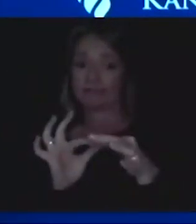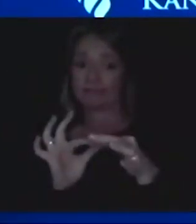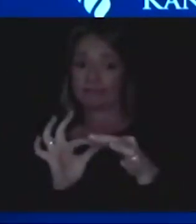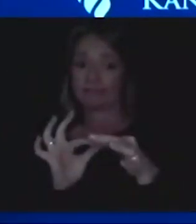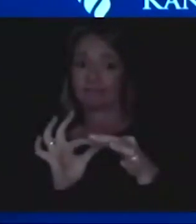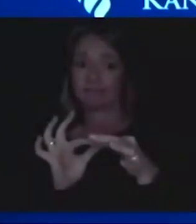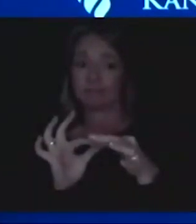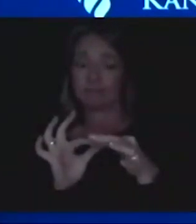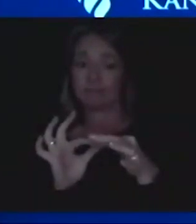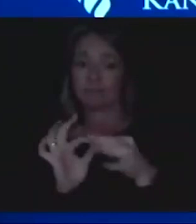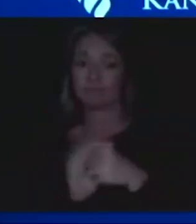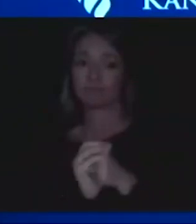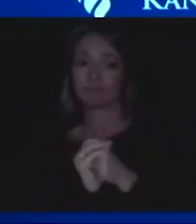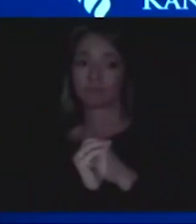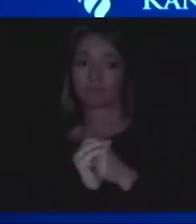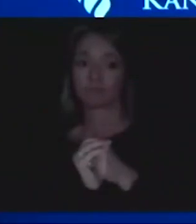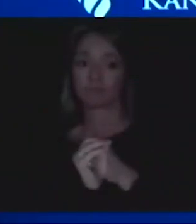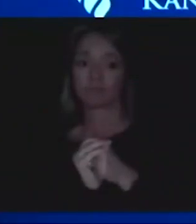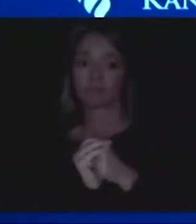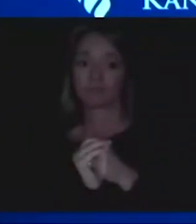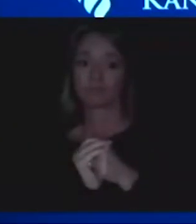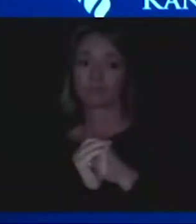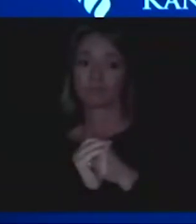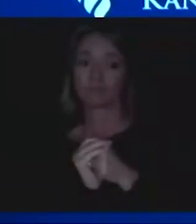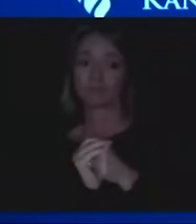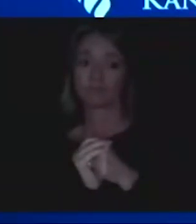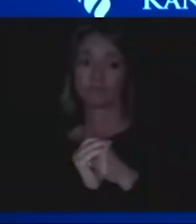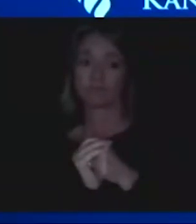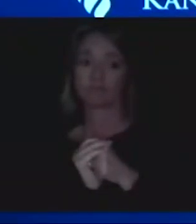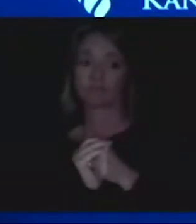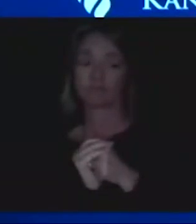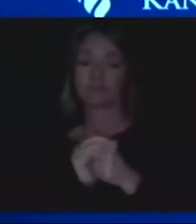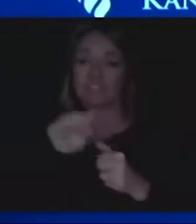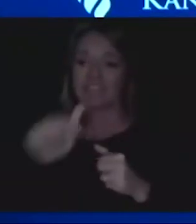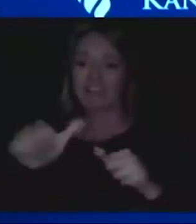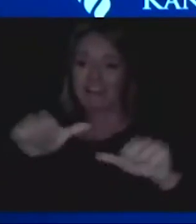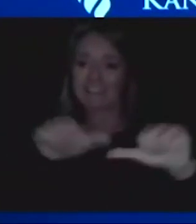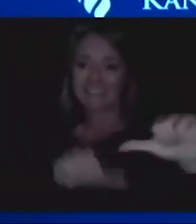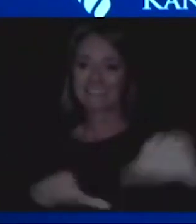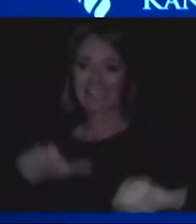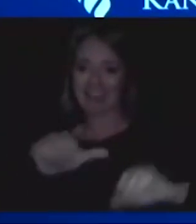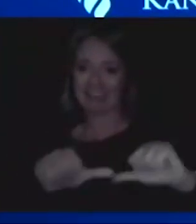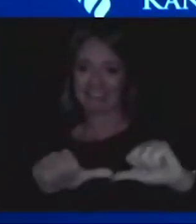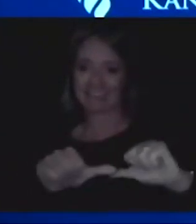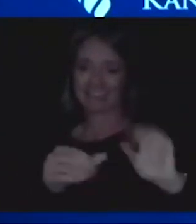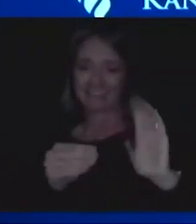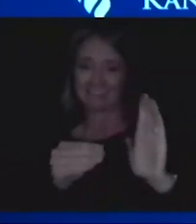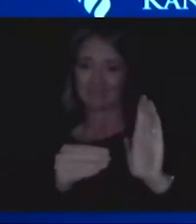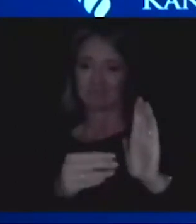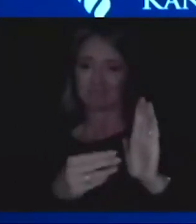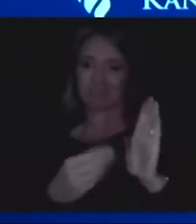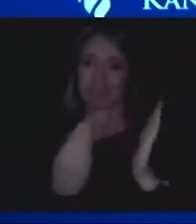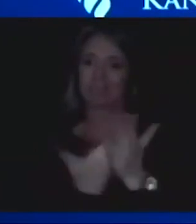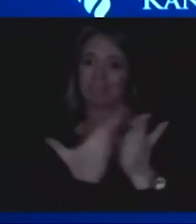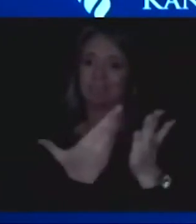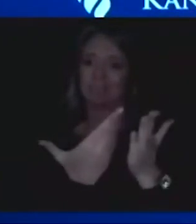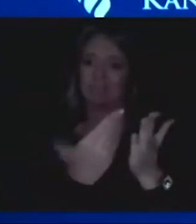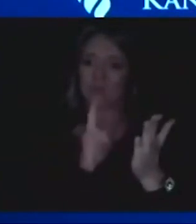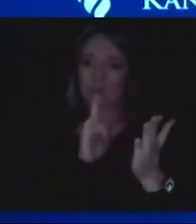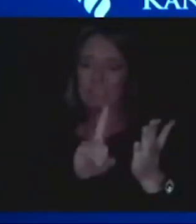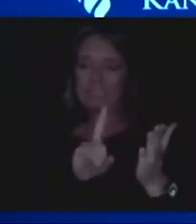that is not based in science? It is both darkening